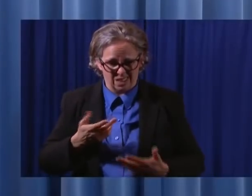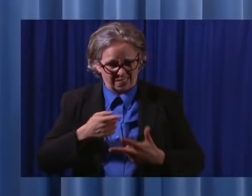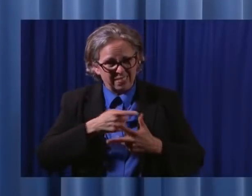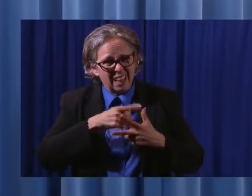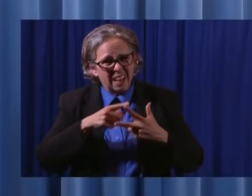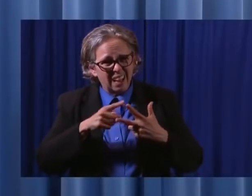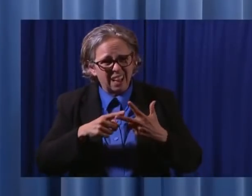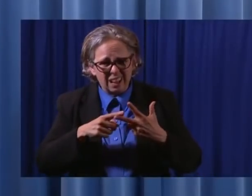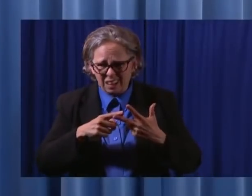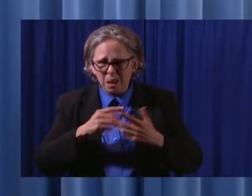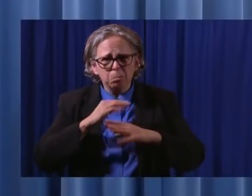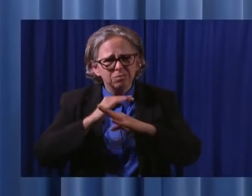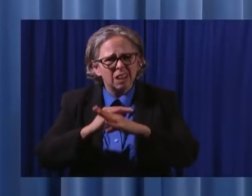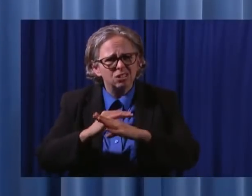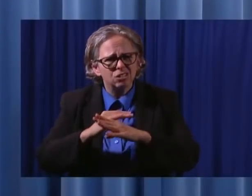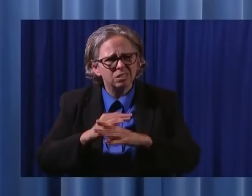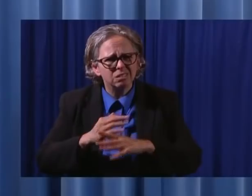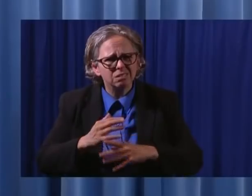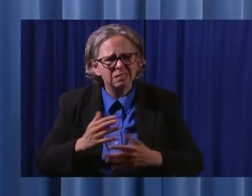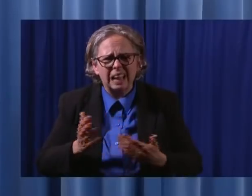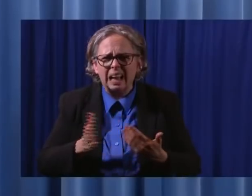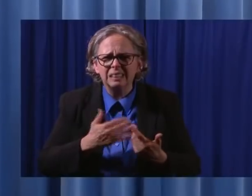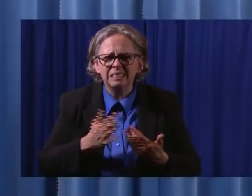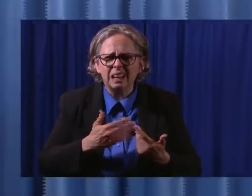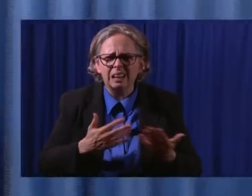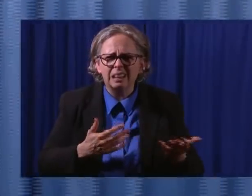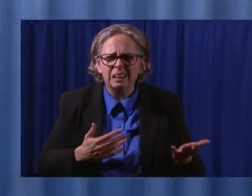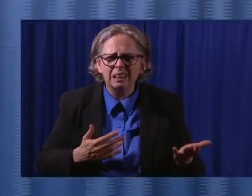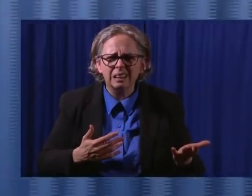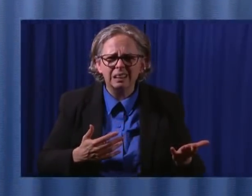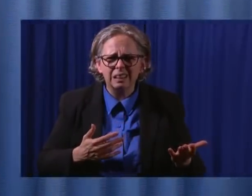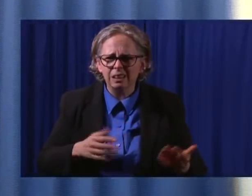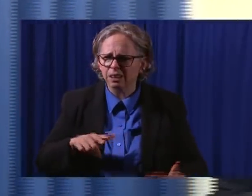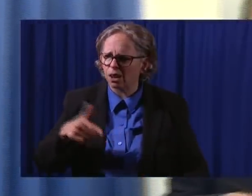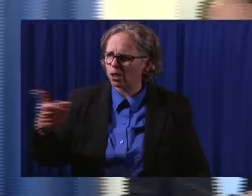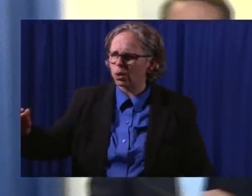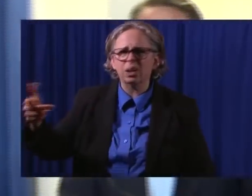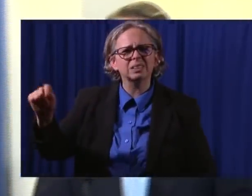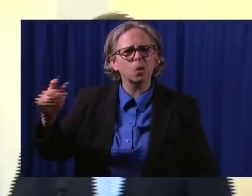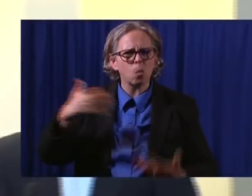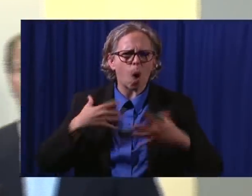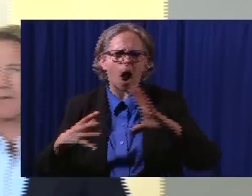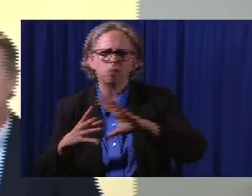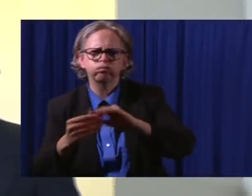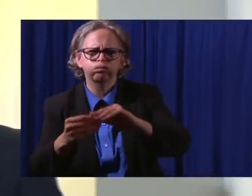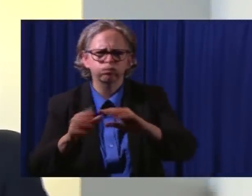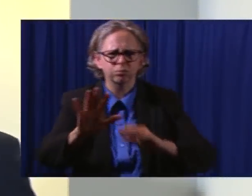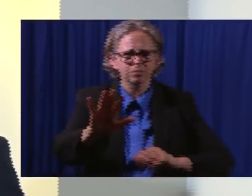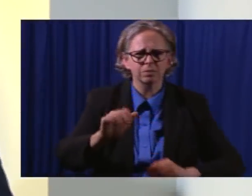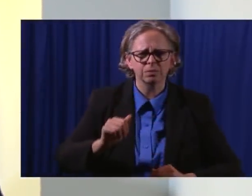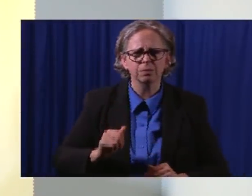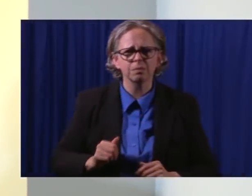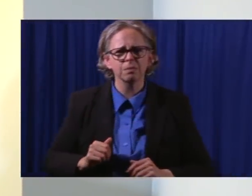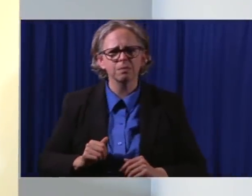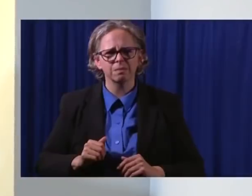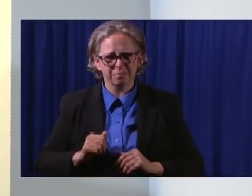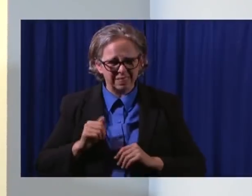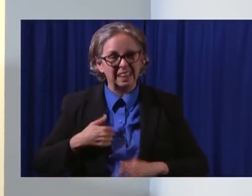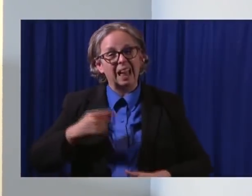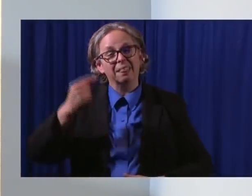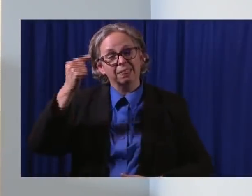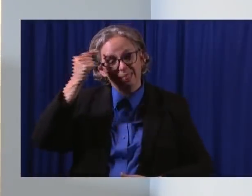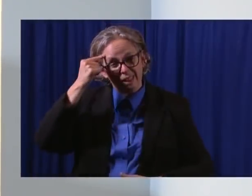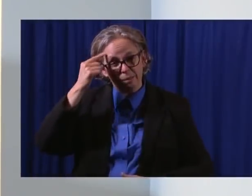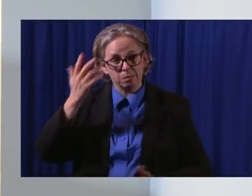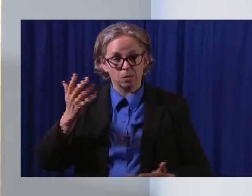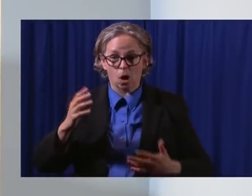control. Governor, can I add something to that? Yep. Look, I think that I think that all of us at some point in time